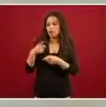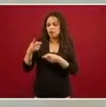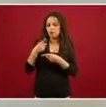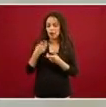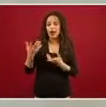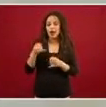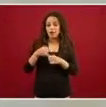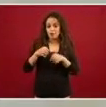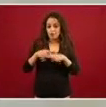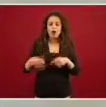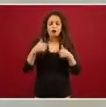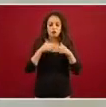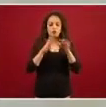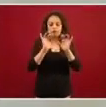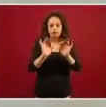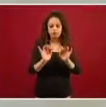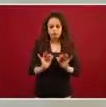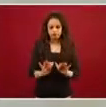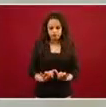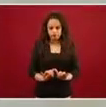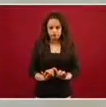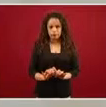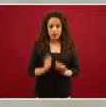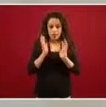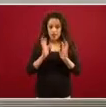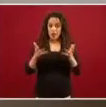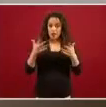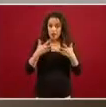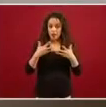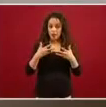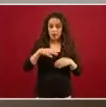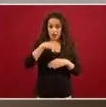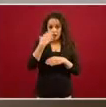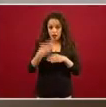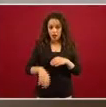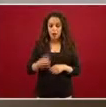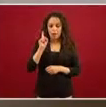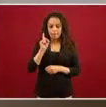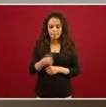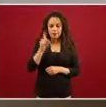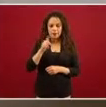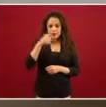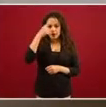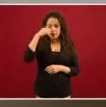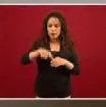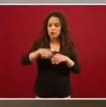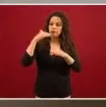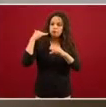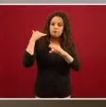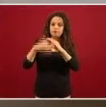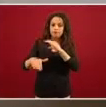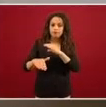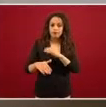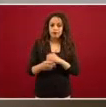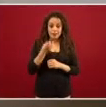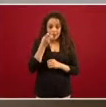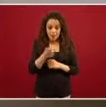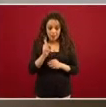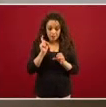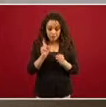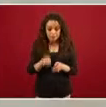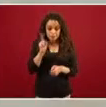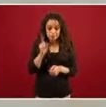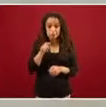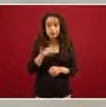enters the system. In the moment that they input the system and click on the button to notify